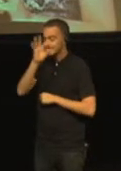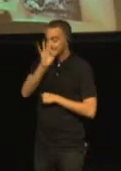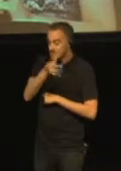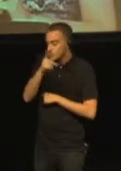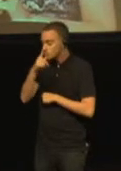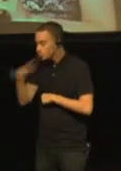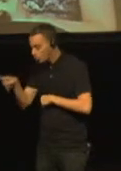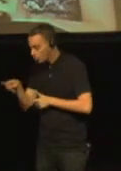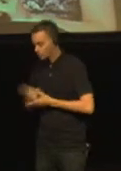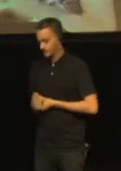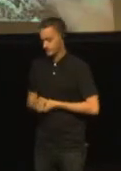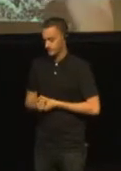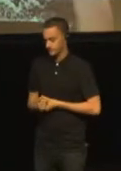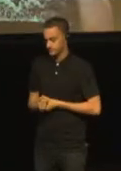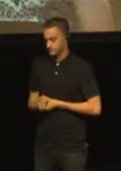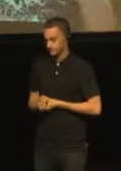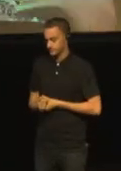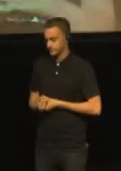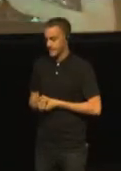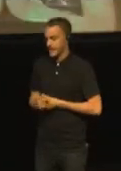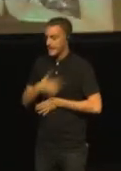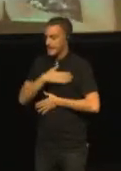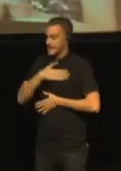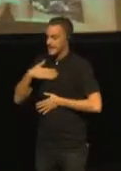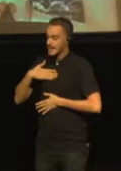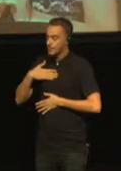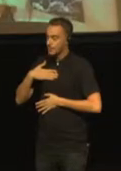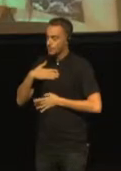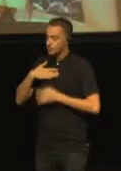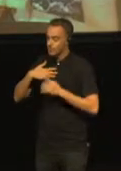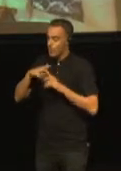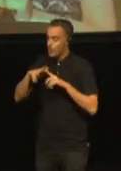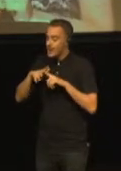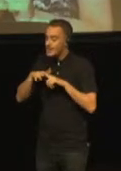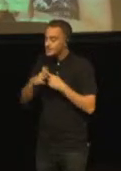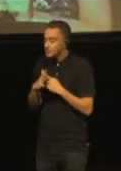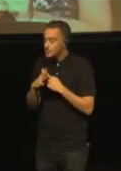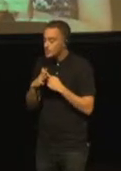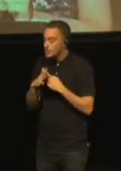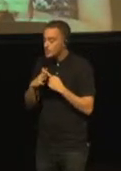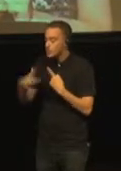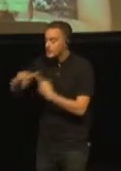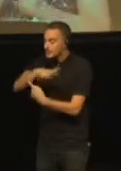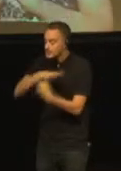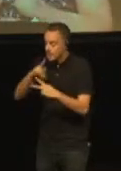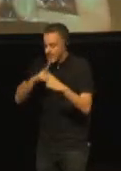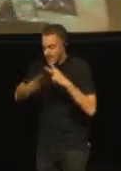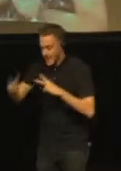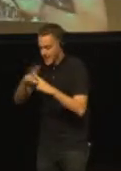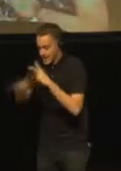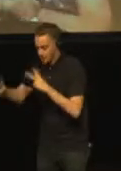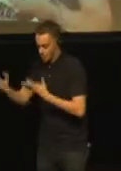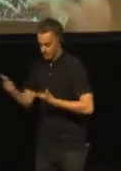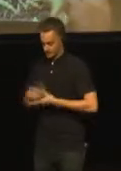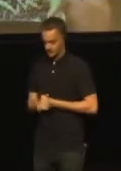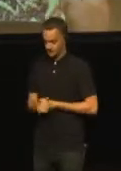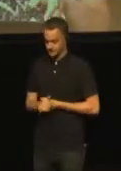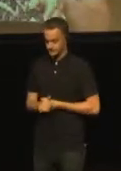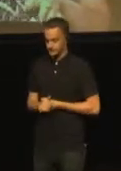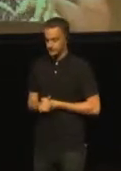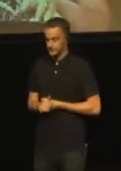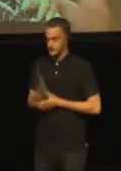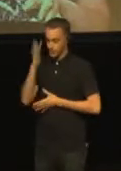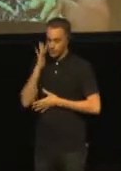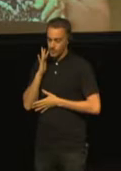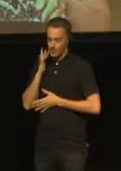to contextualise most of their answers and provide lots of extra information. Excuse me, Cara, slow down, please. Slow down. Okay, sorry,